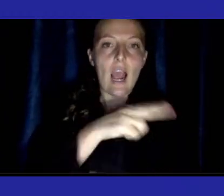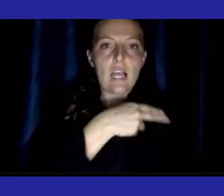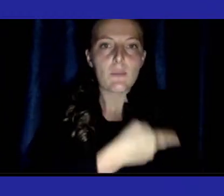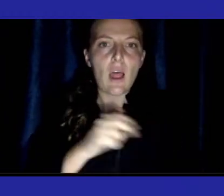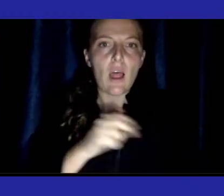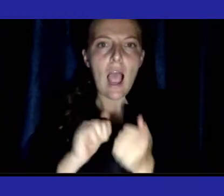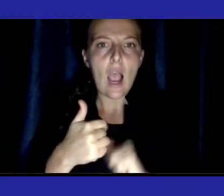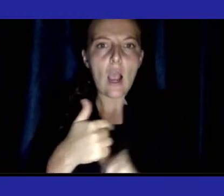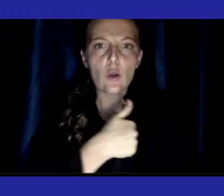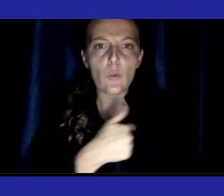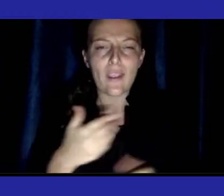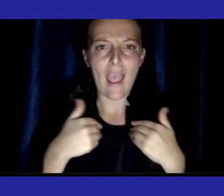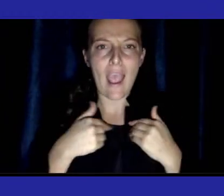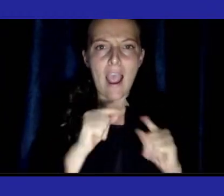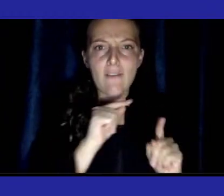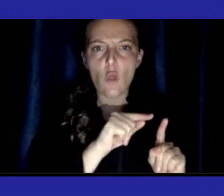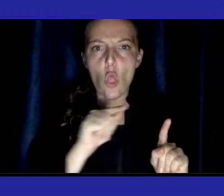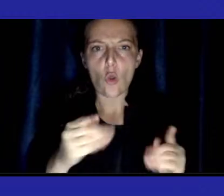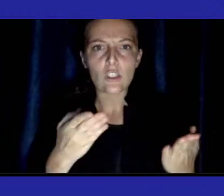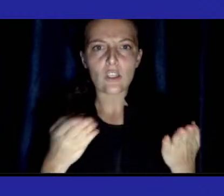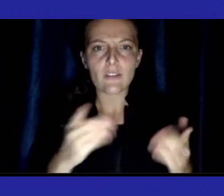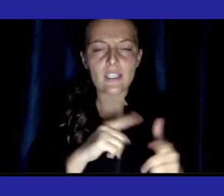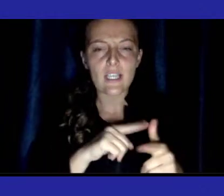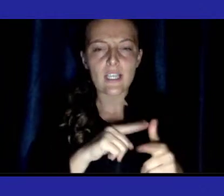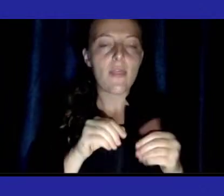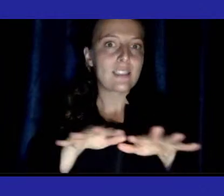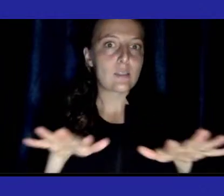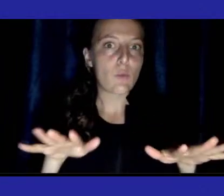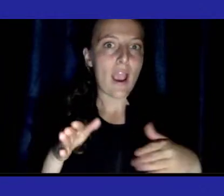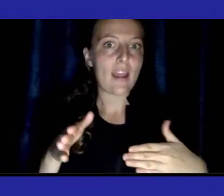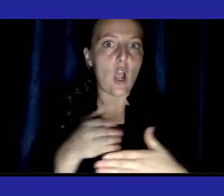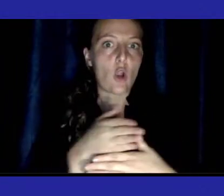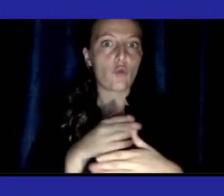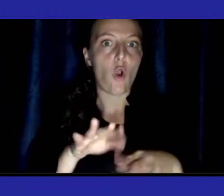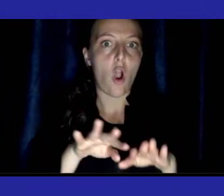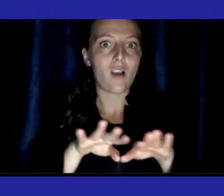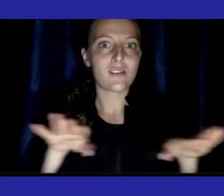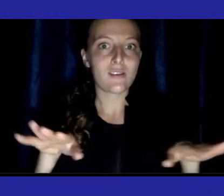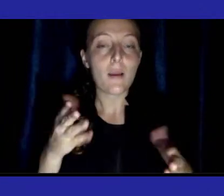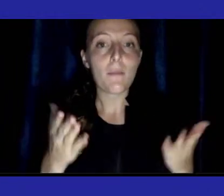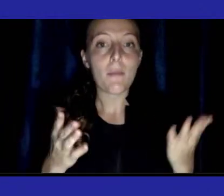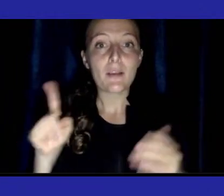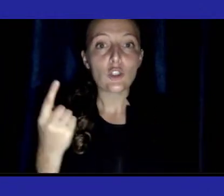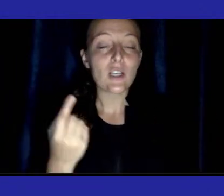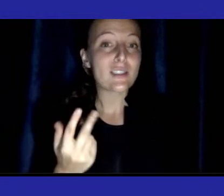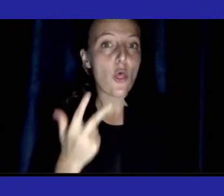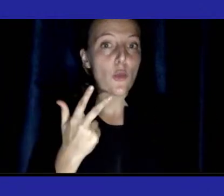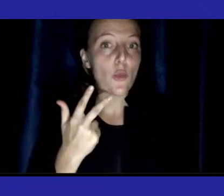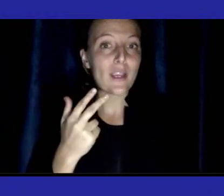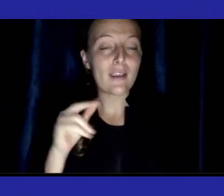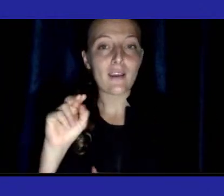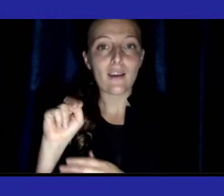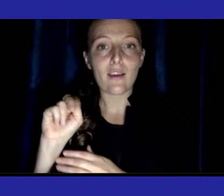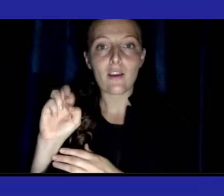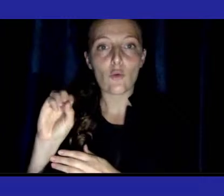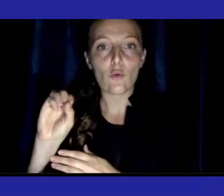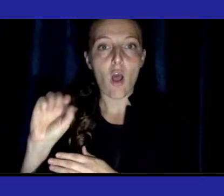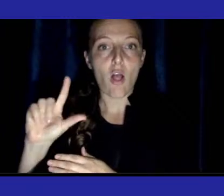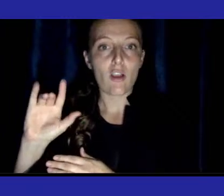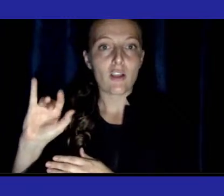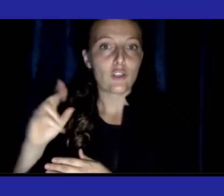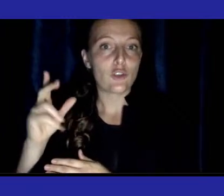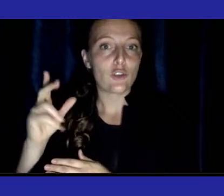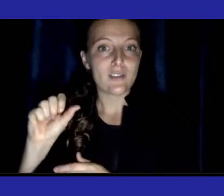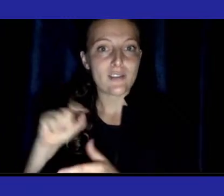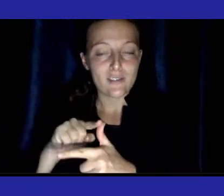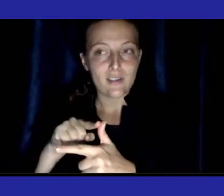just need 3 neurologists covering one borough, not, right, one in each clinic and one in each hospital. And I'd say